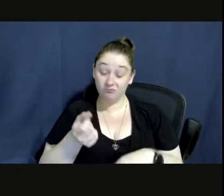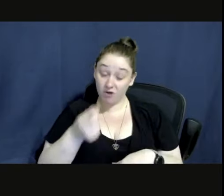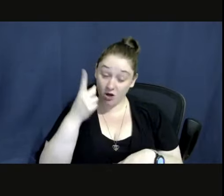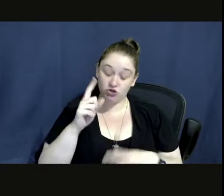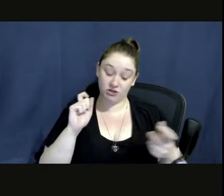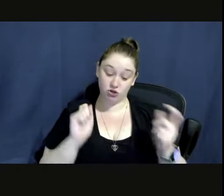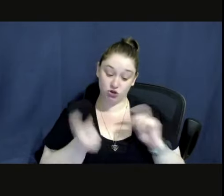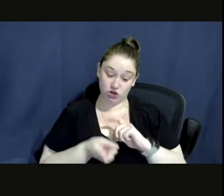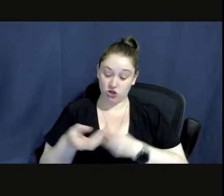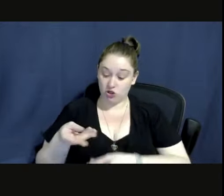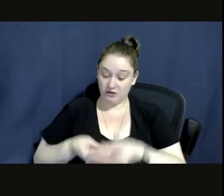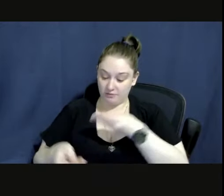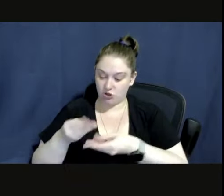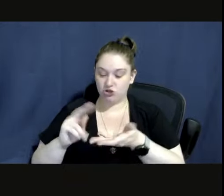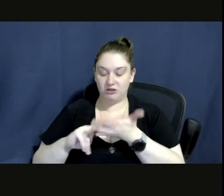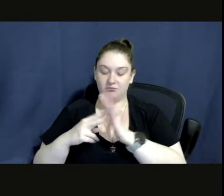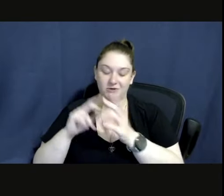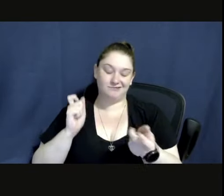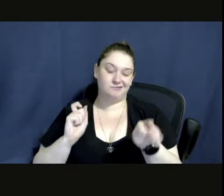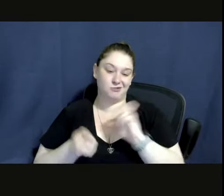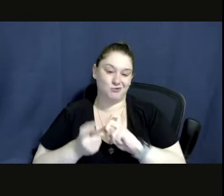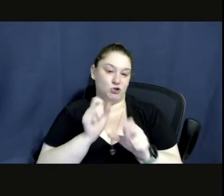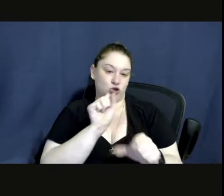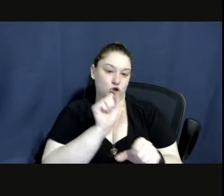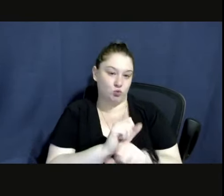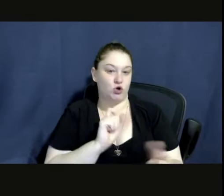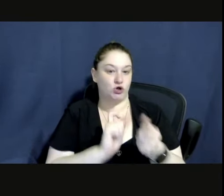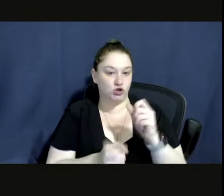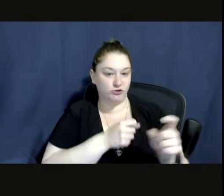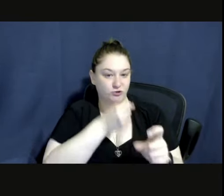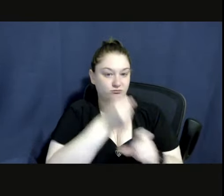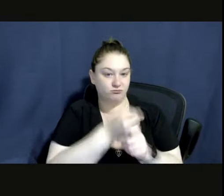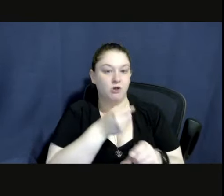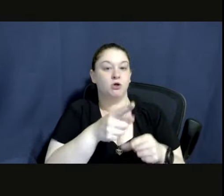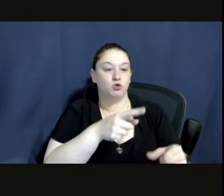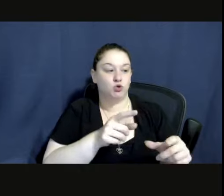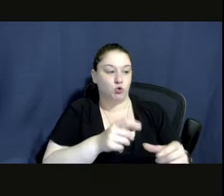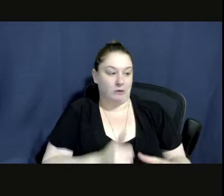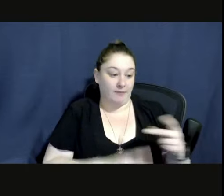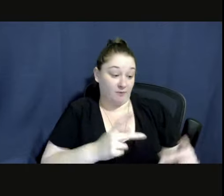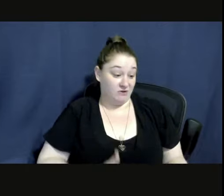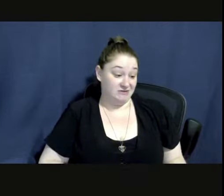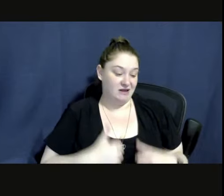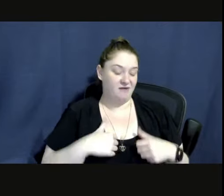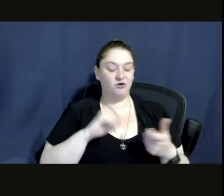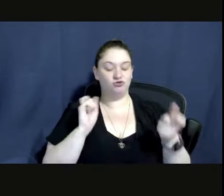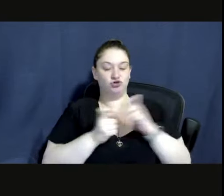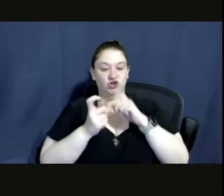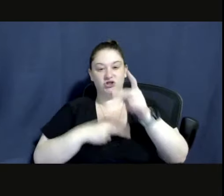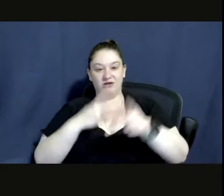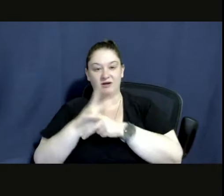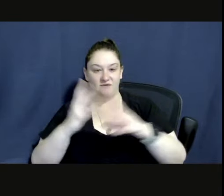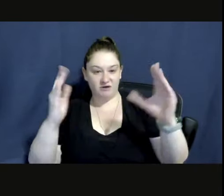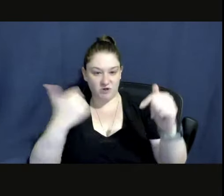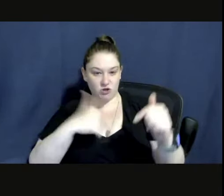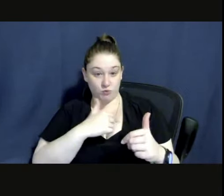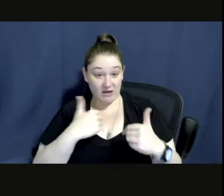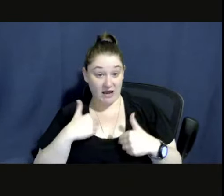means changing our work, changing our people's lives, and changing our expectations about the type of community we are and will